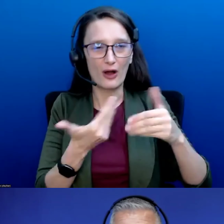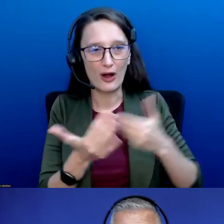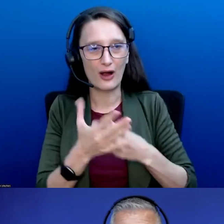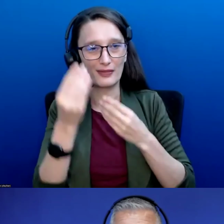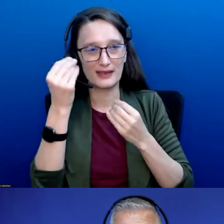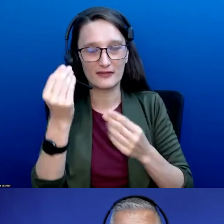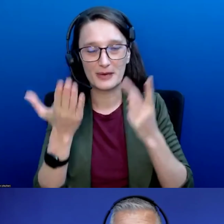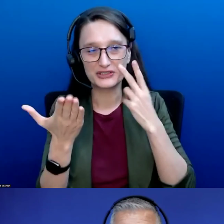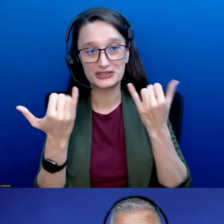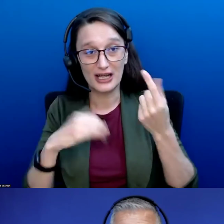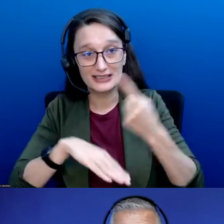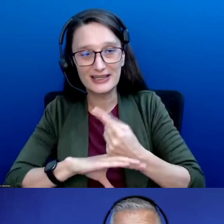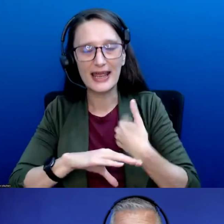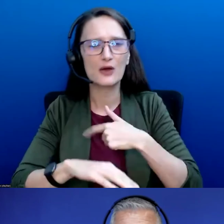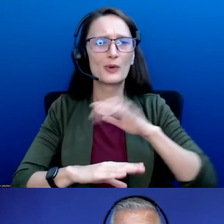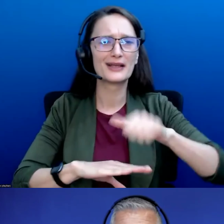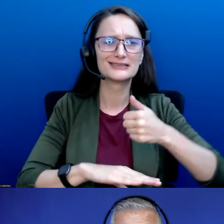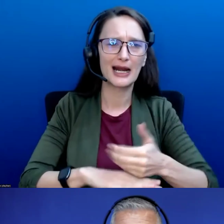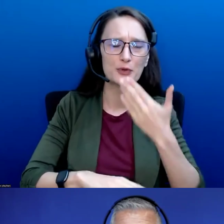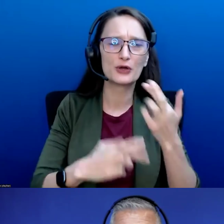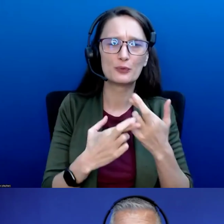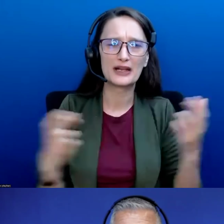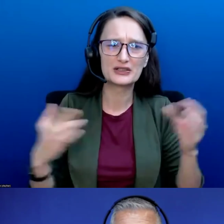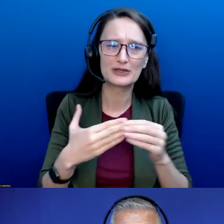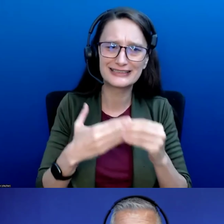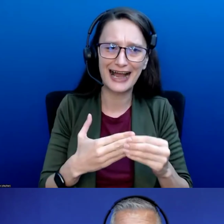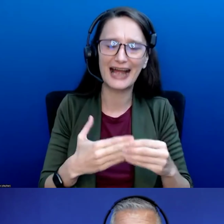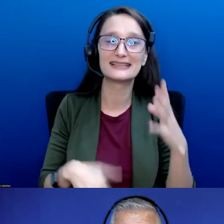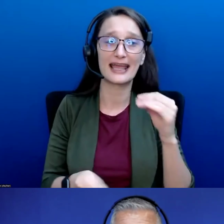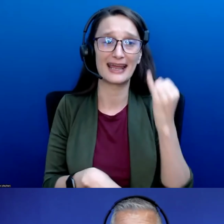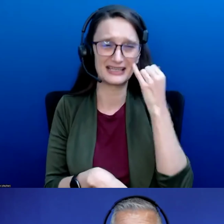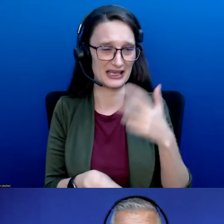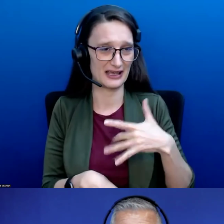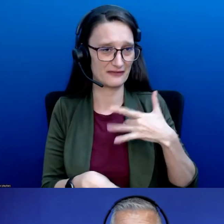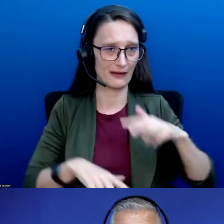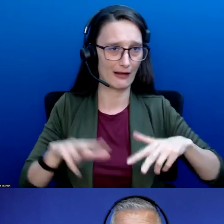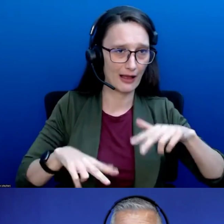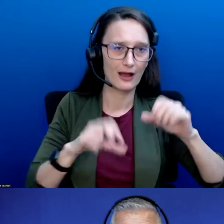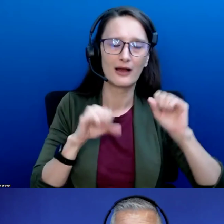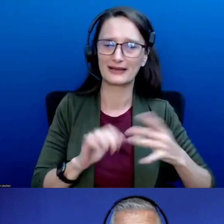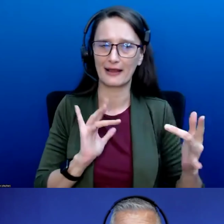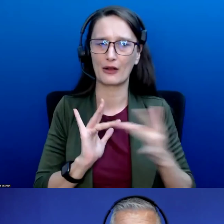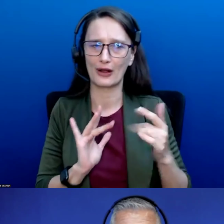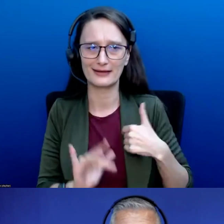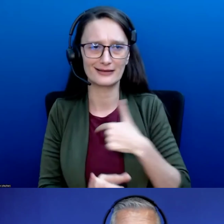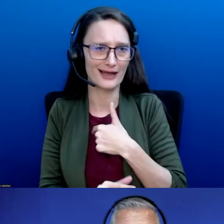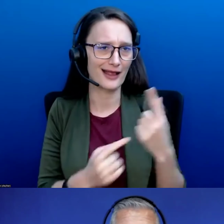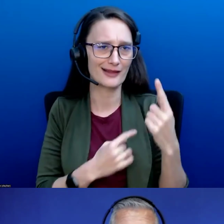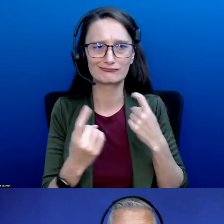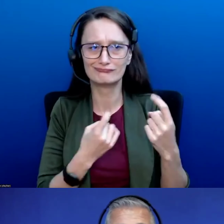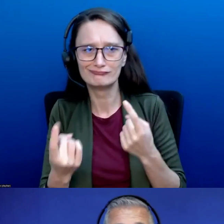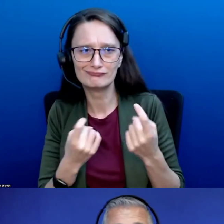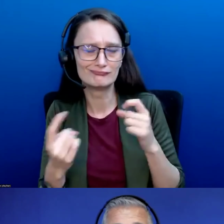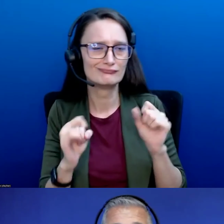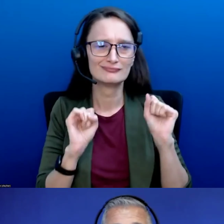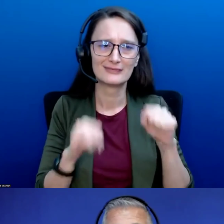together good resource guides, and when in doubt, you can always just reach out to us at Ability Tools and ask us information, and we can get